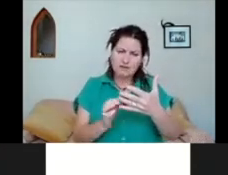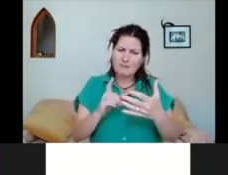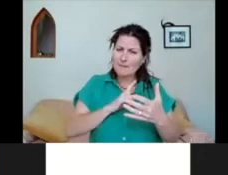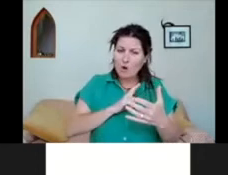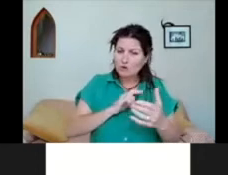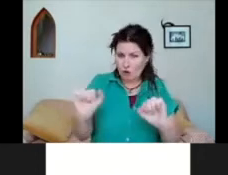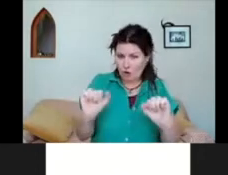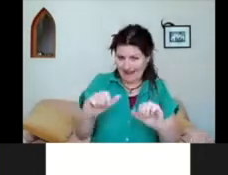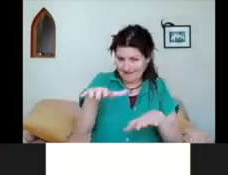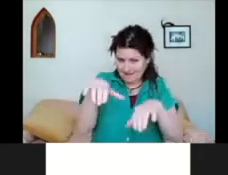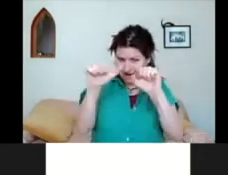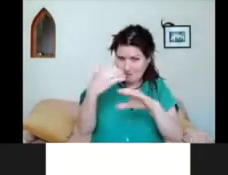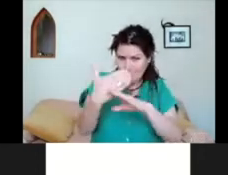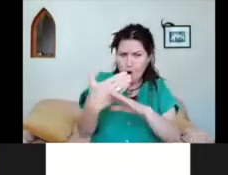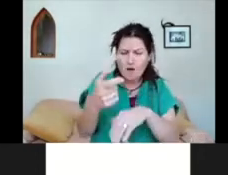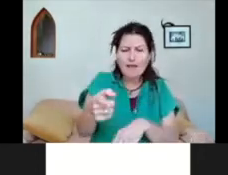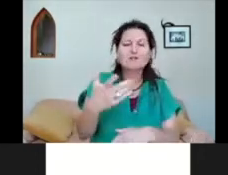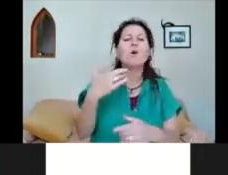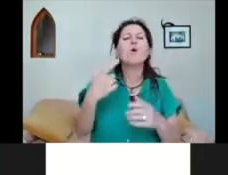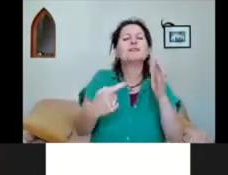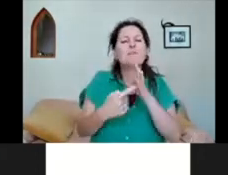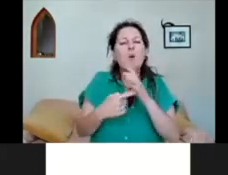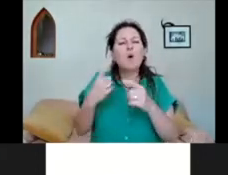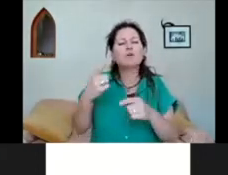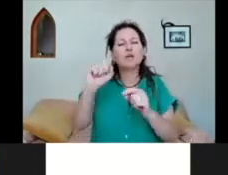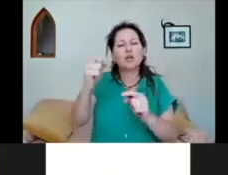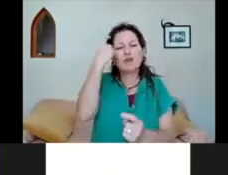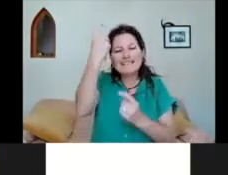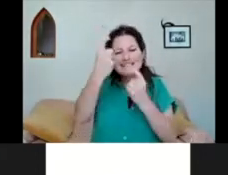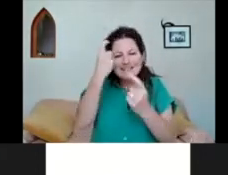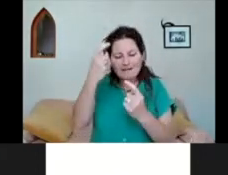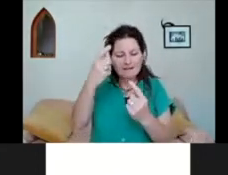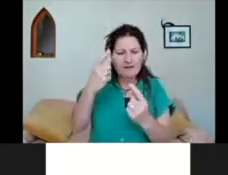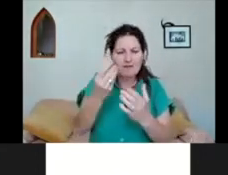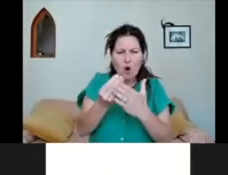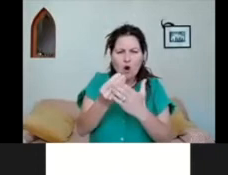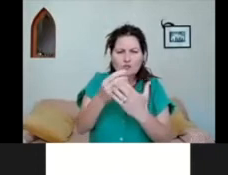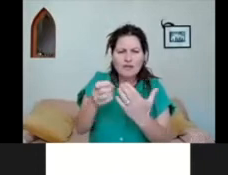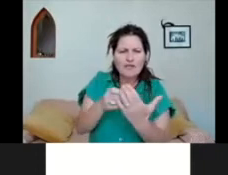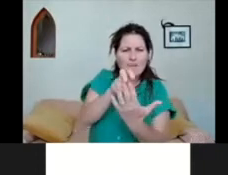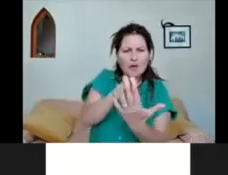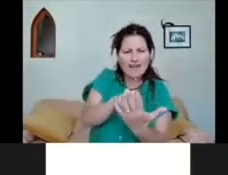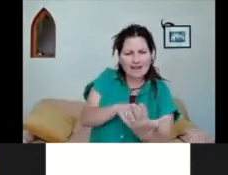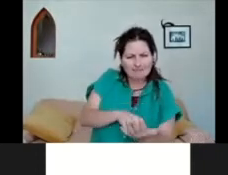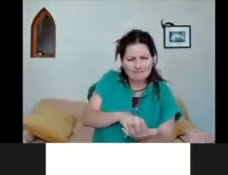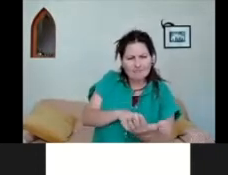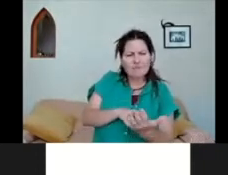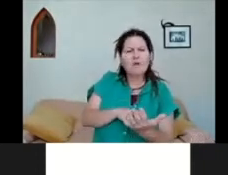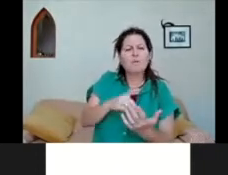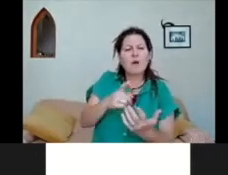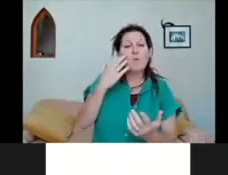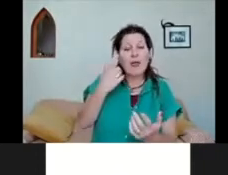know, it's important for us to see this consideration, but equally, the selected projects working